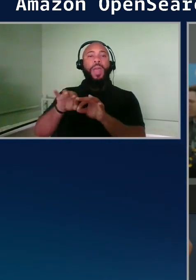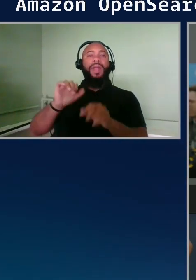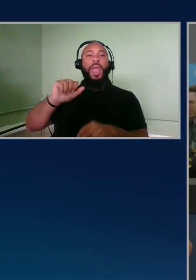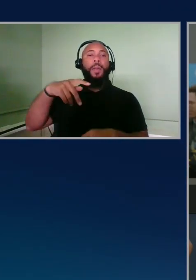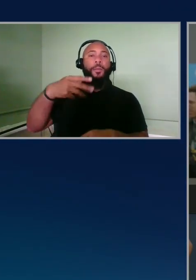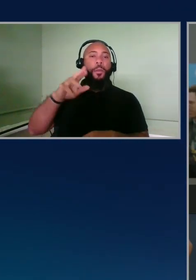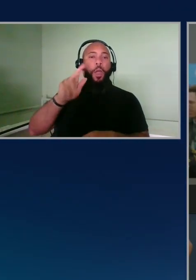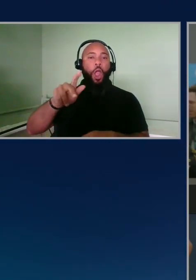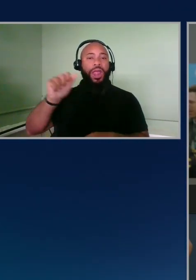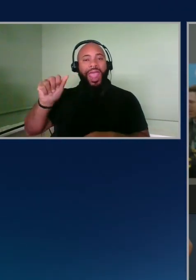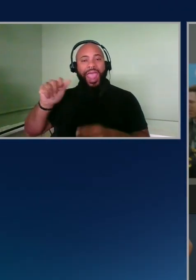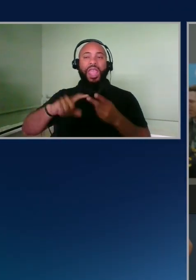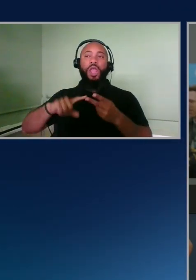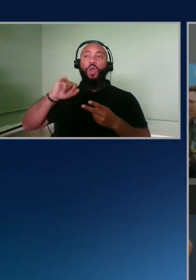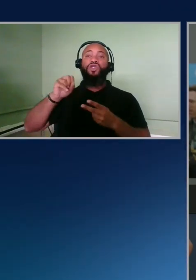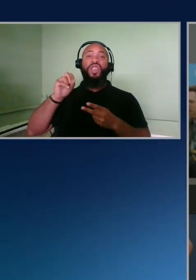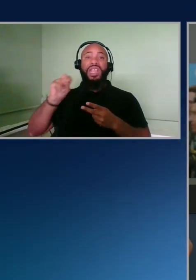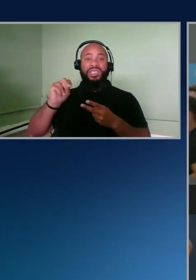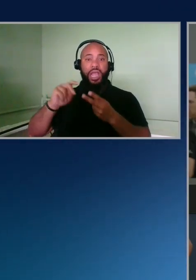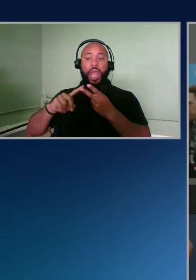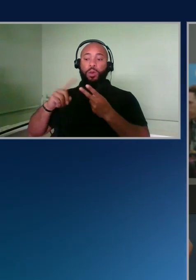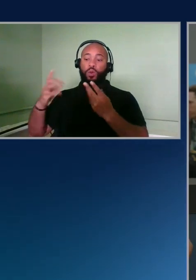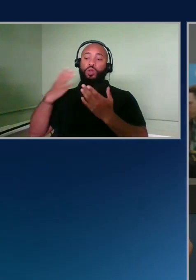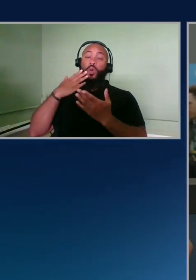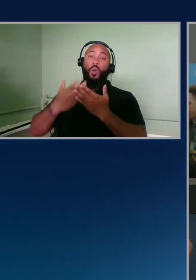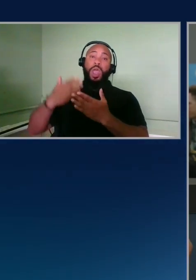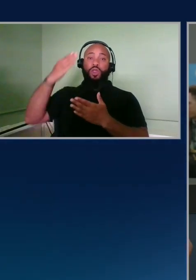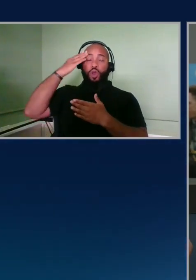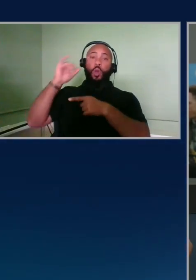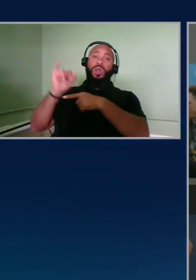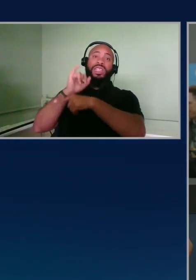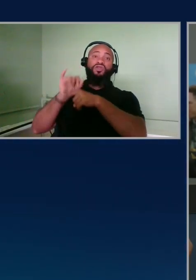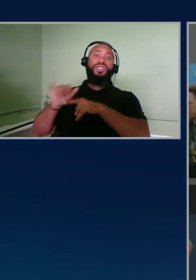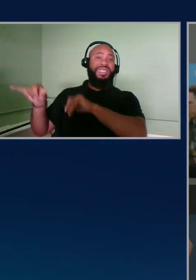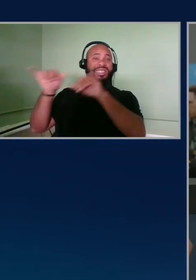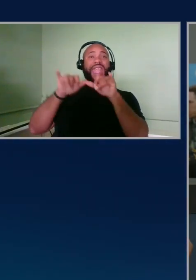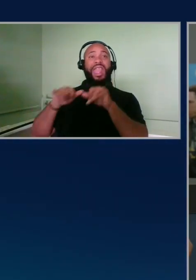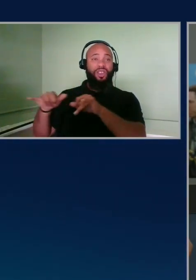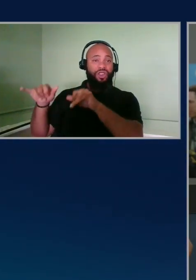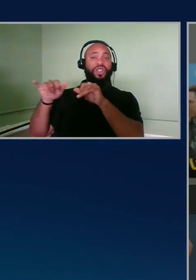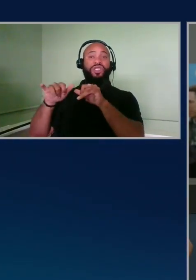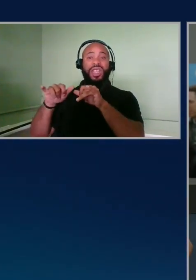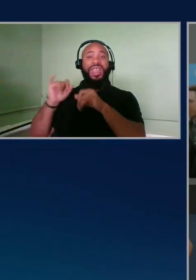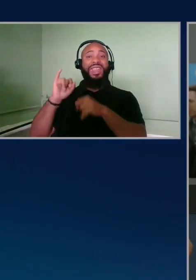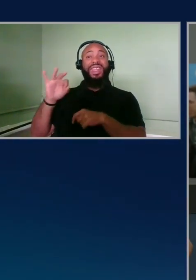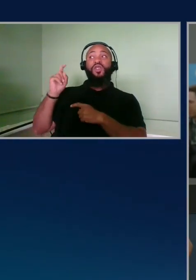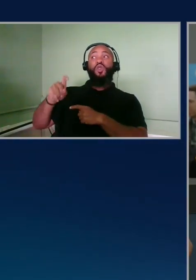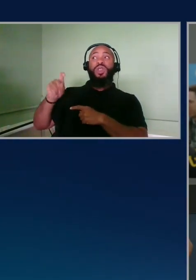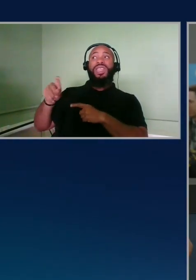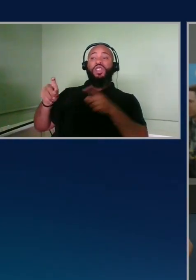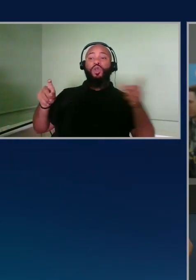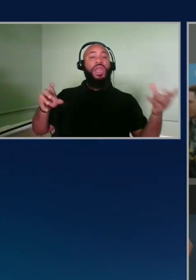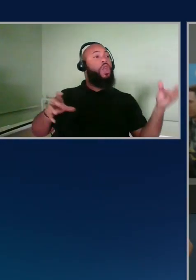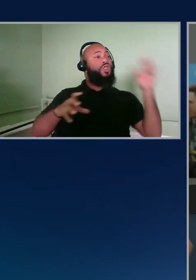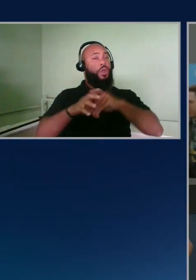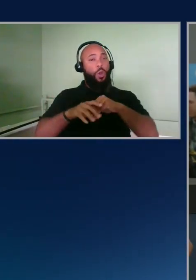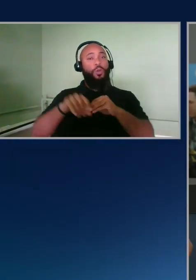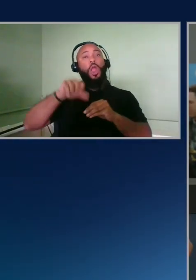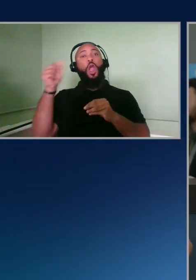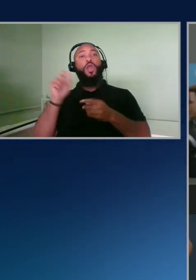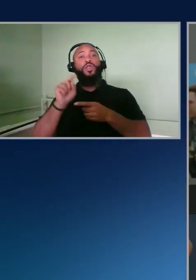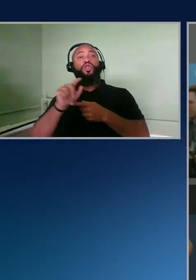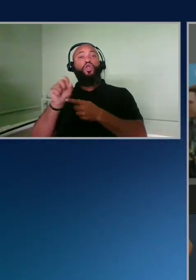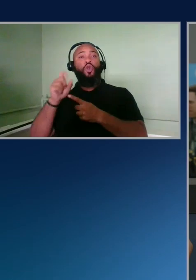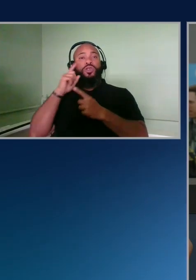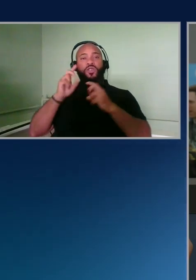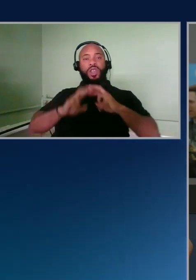well-known, right, you know, industry standard. And if you need to, you can also engage other tools for analysis. Right. So it doesn't